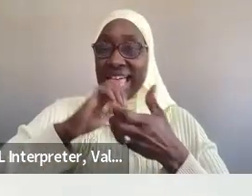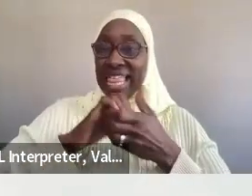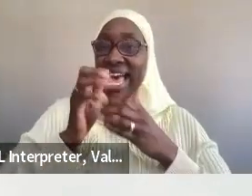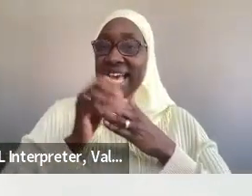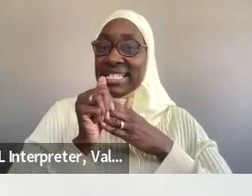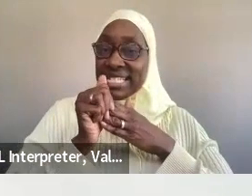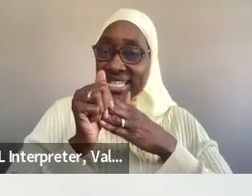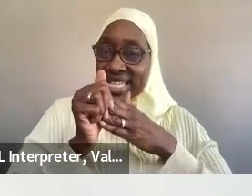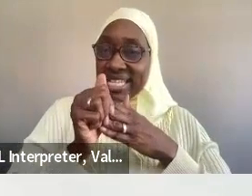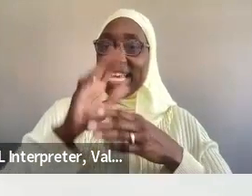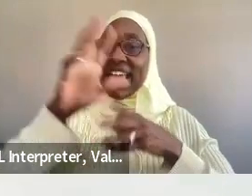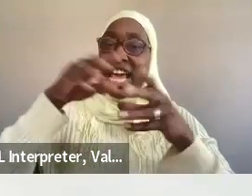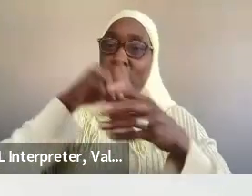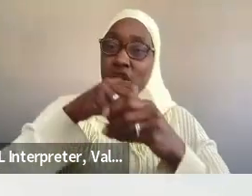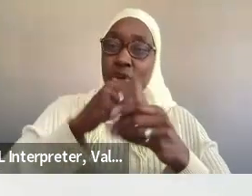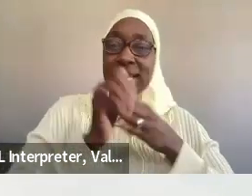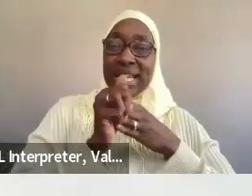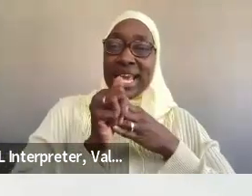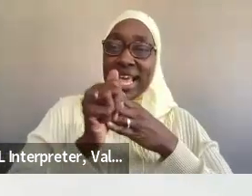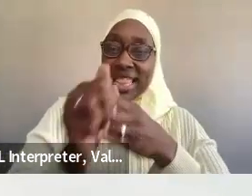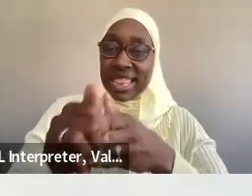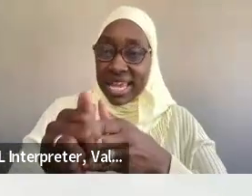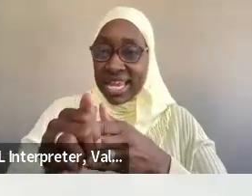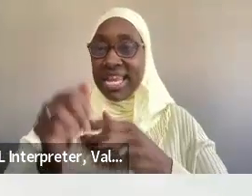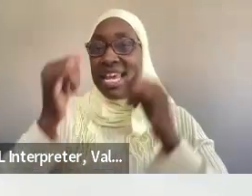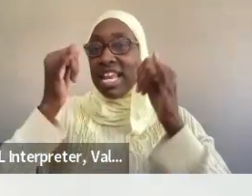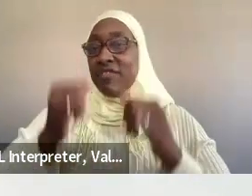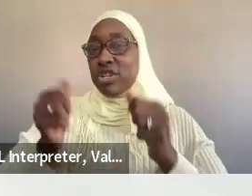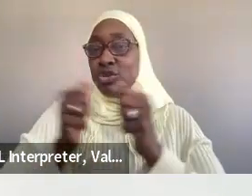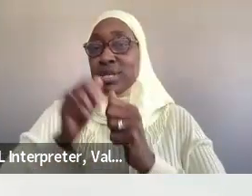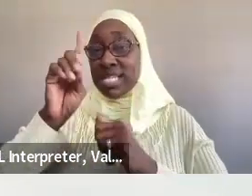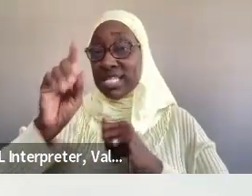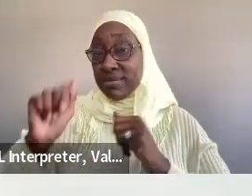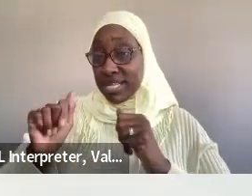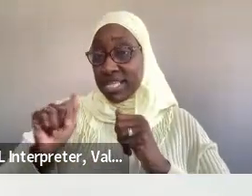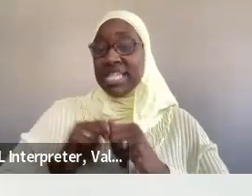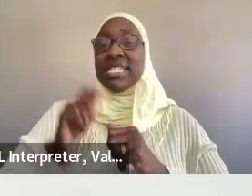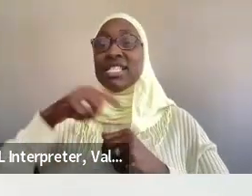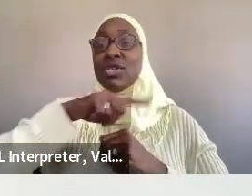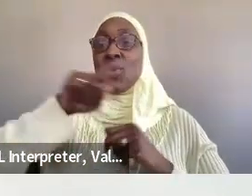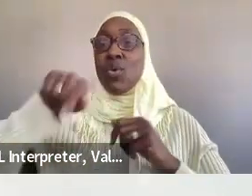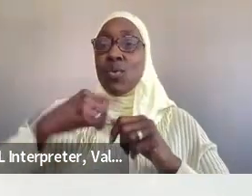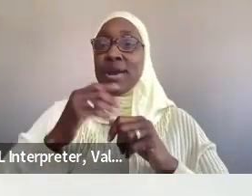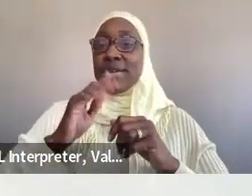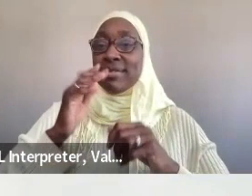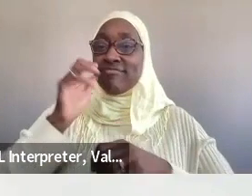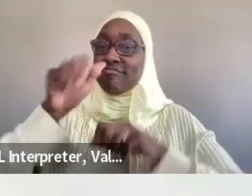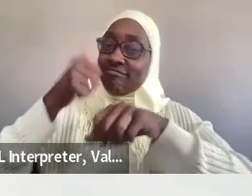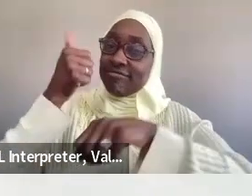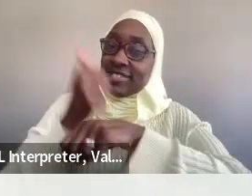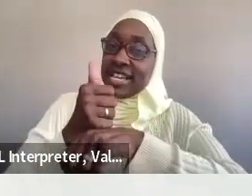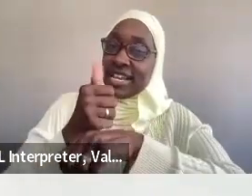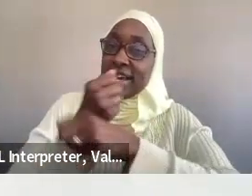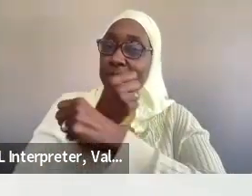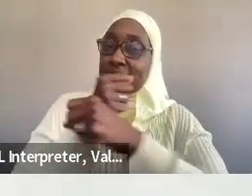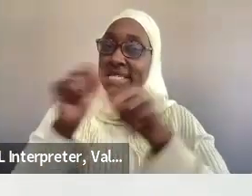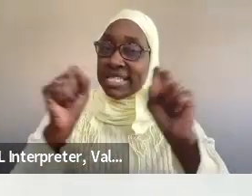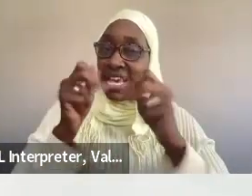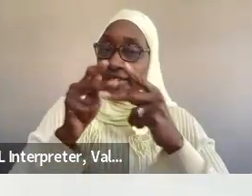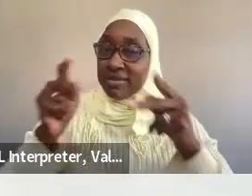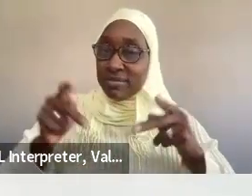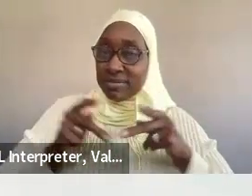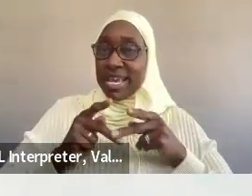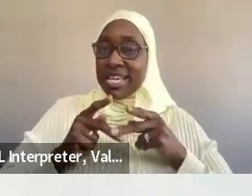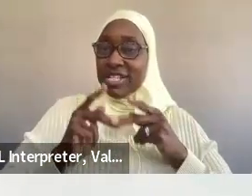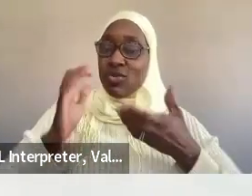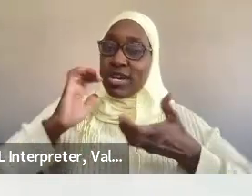about is basically creating, hopefully, a safe space where we can come together, talk about disabilities, and lead